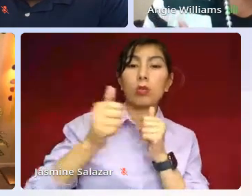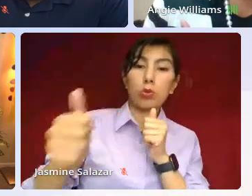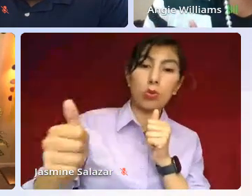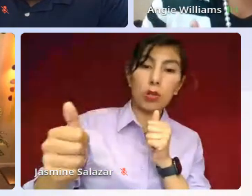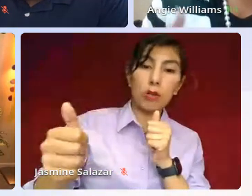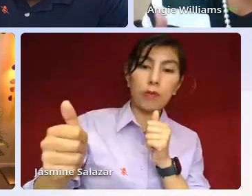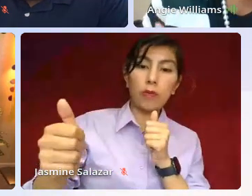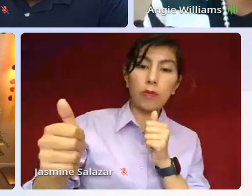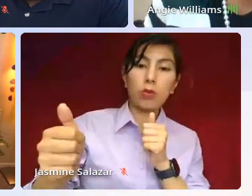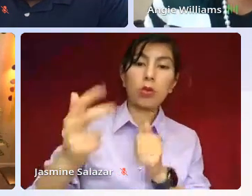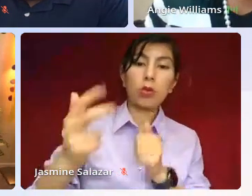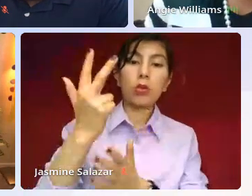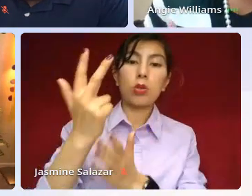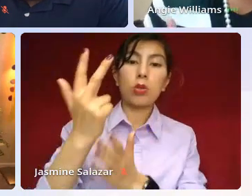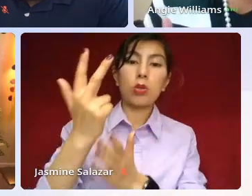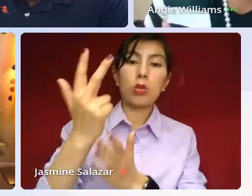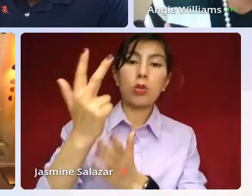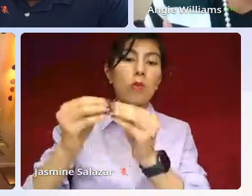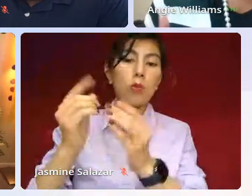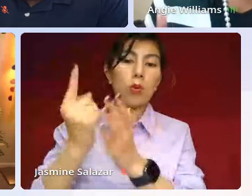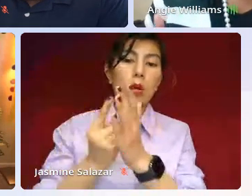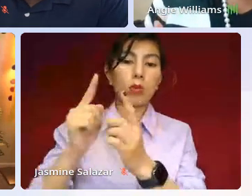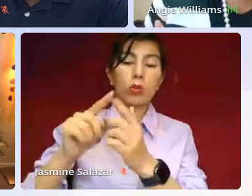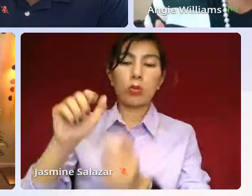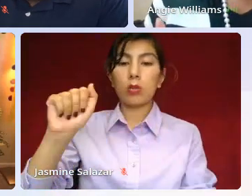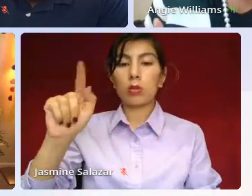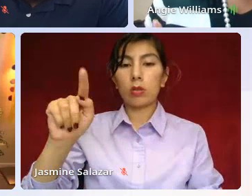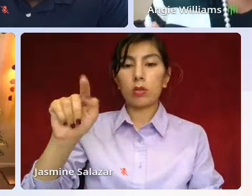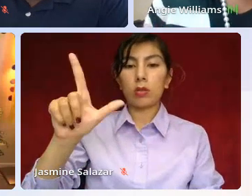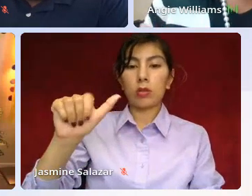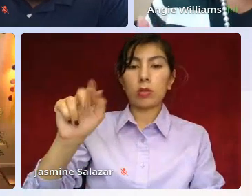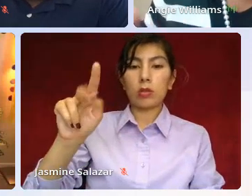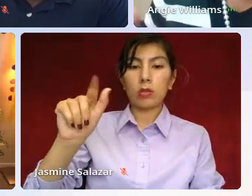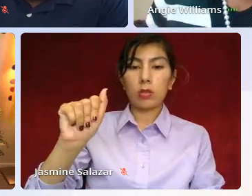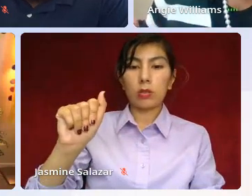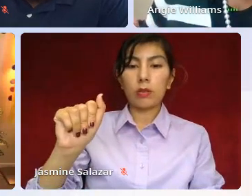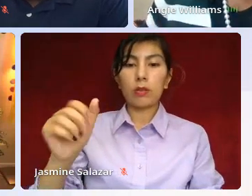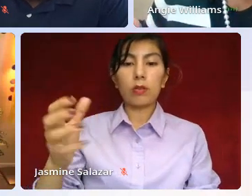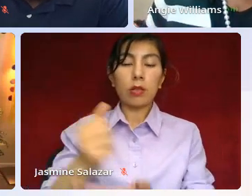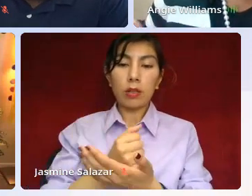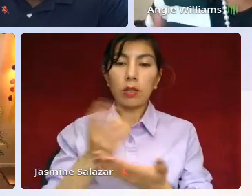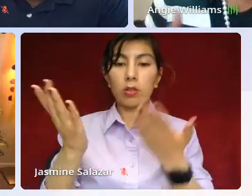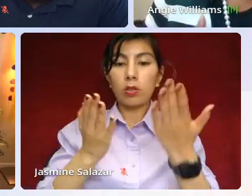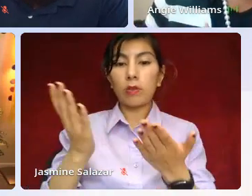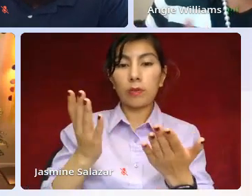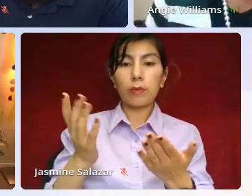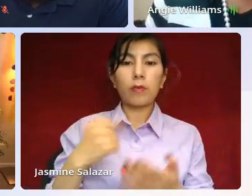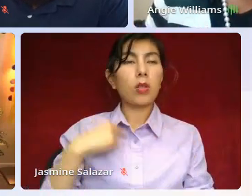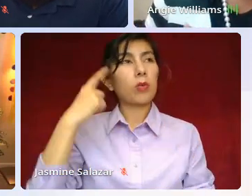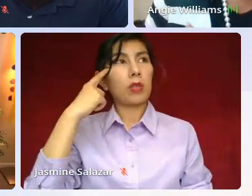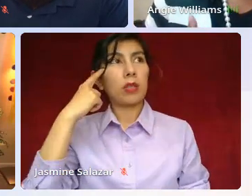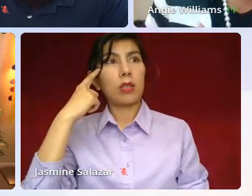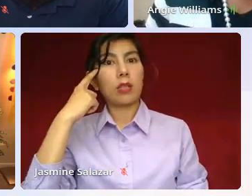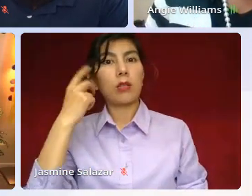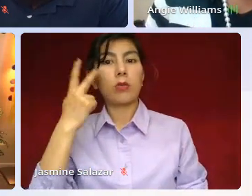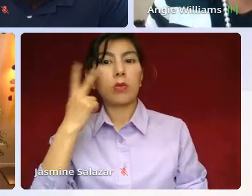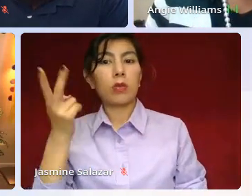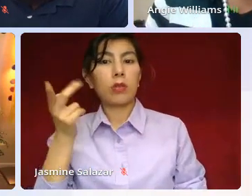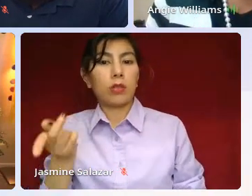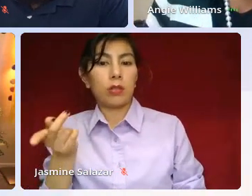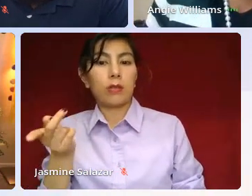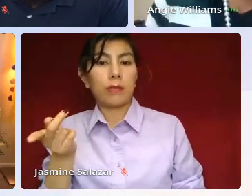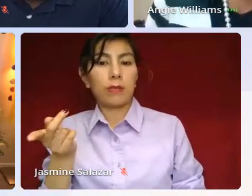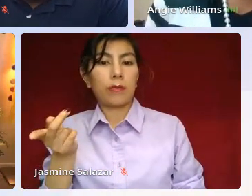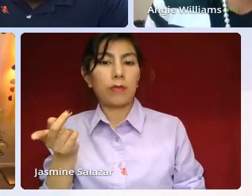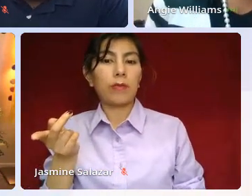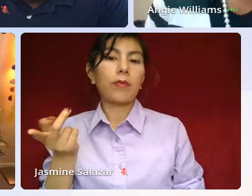plus hours to Atlanta to get other services that you would think we would receive here in the Albany